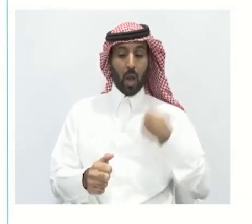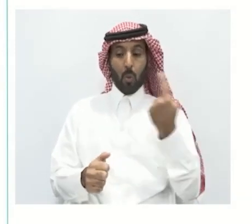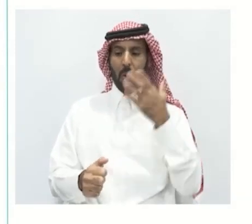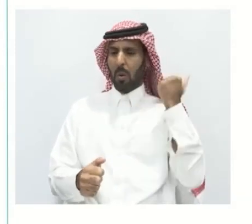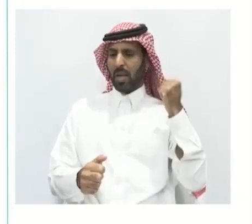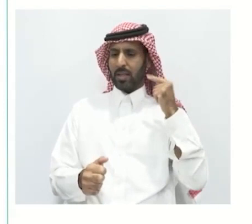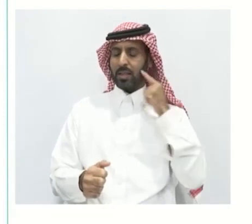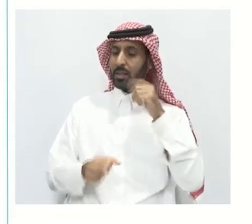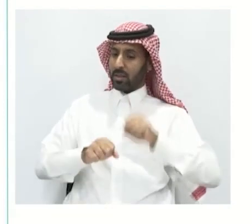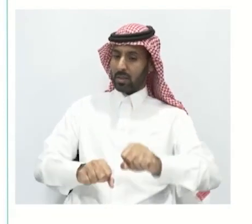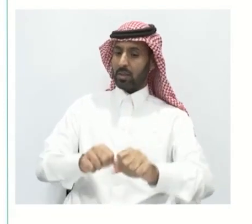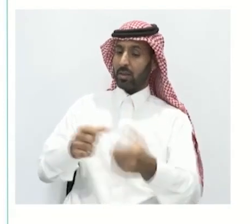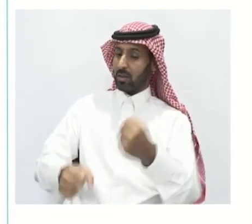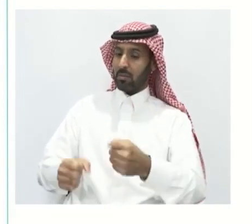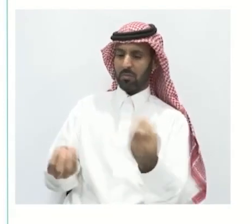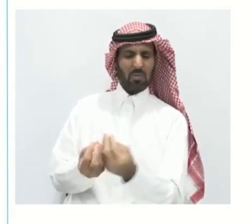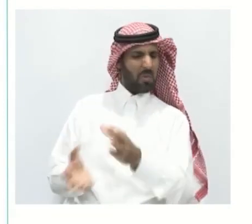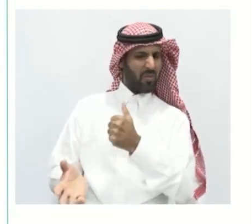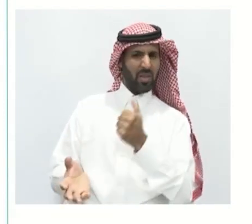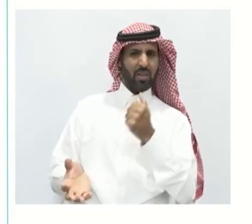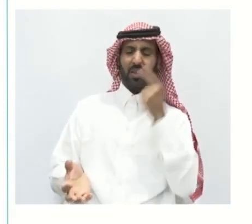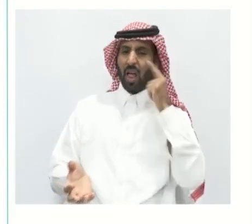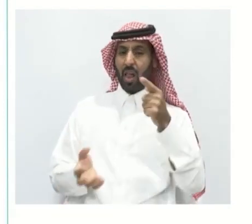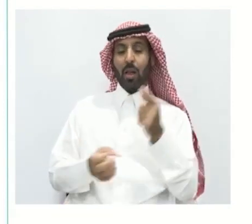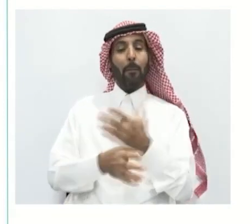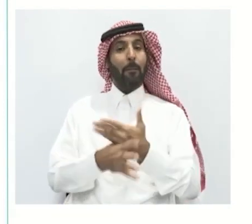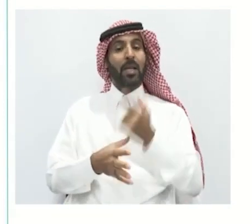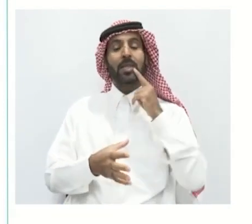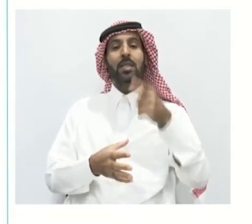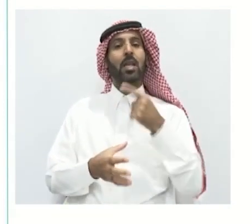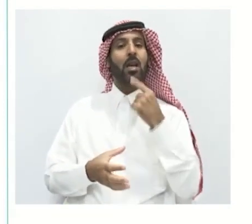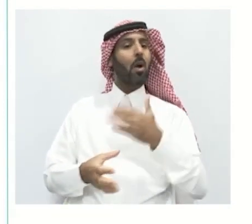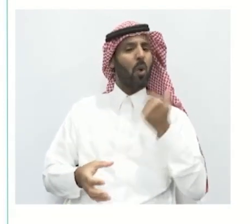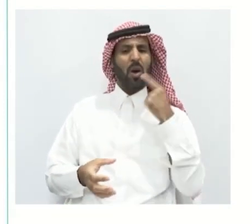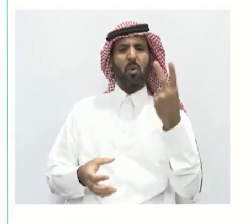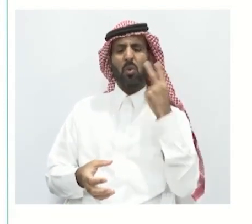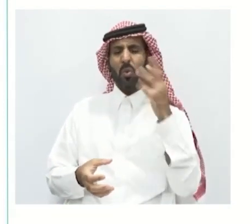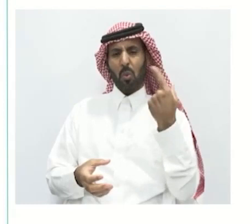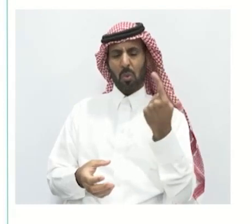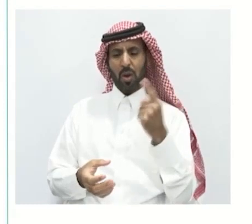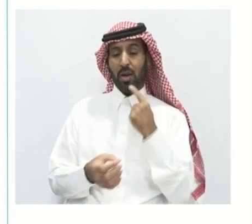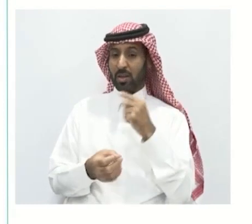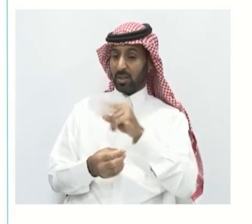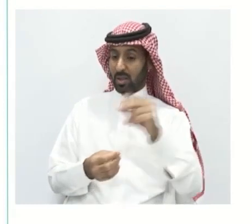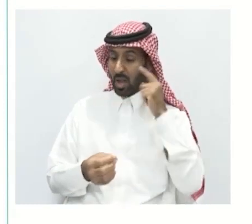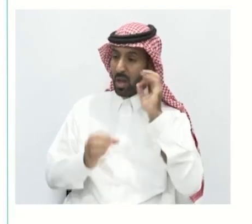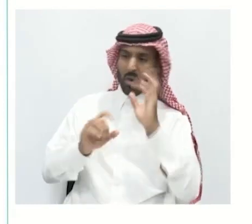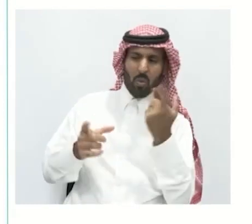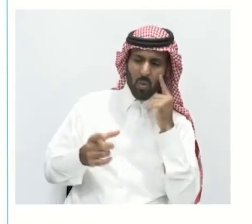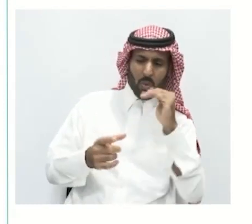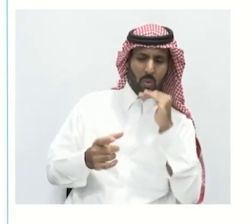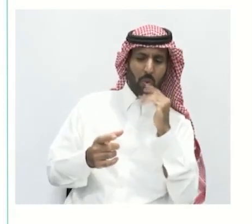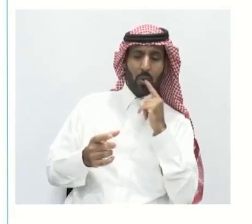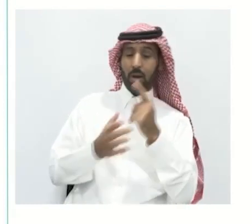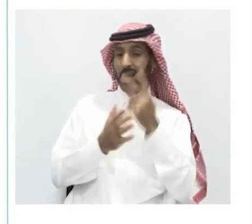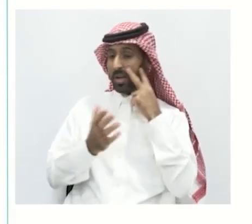wasn't shopping with anyone because he said here I was alone. Sometimes you want to figure out an answer,